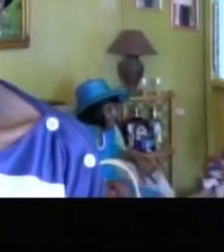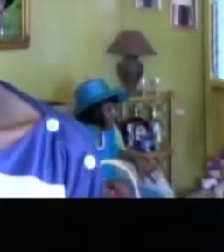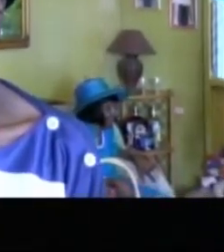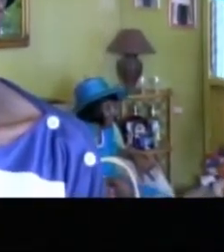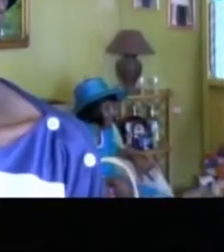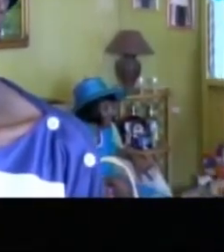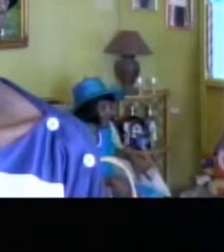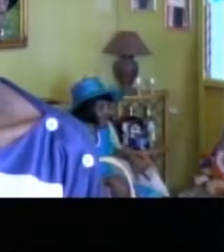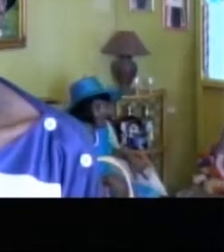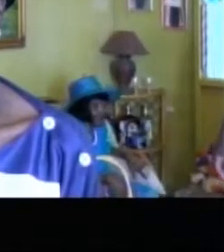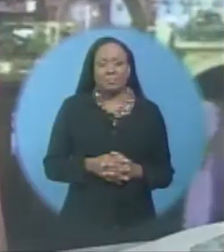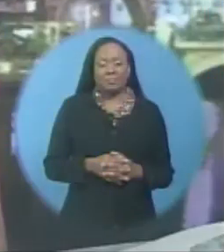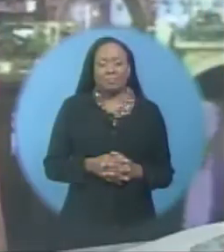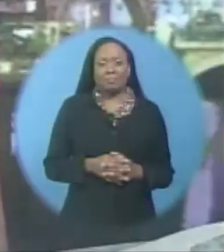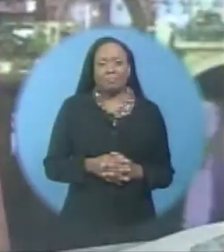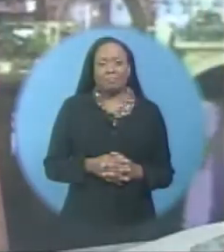it.